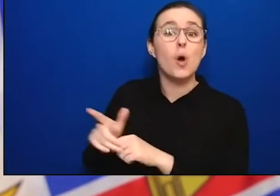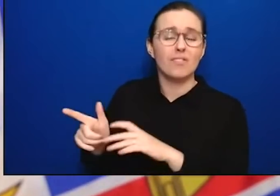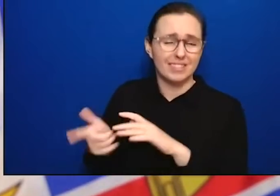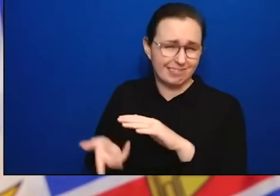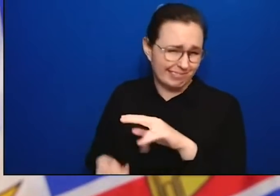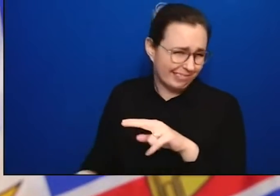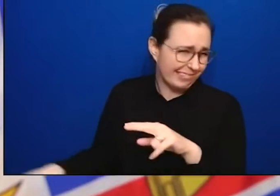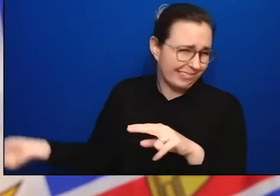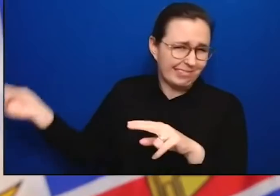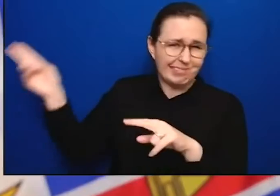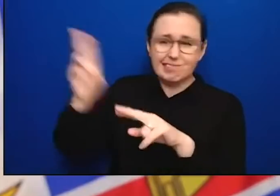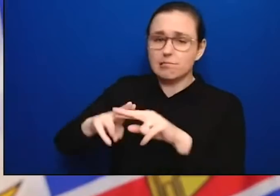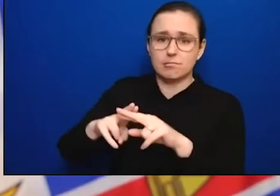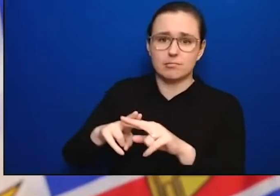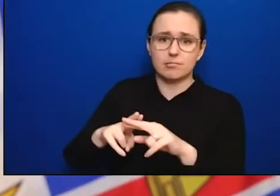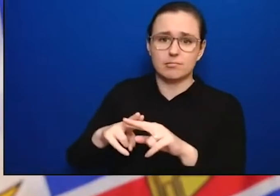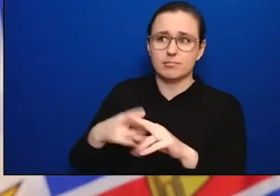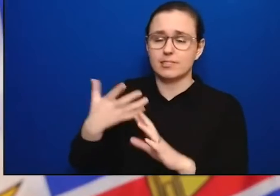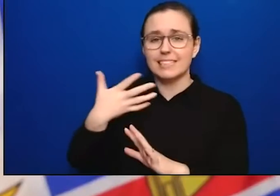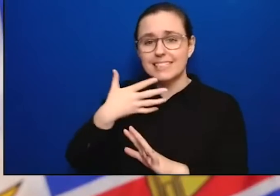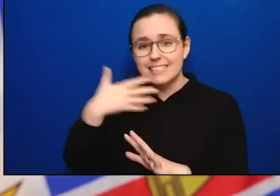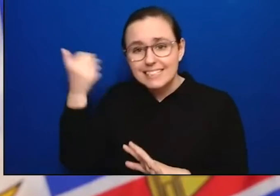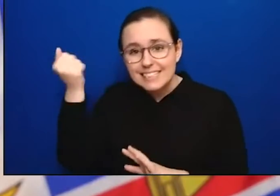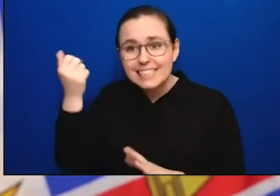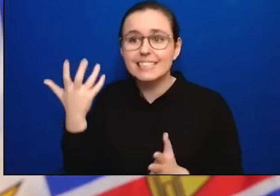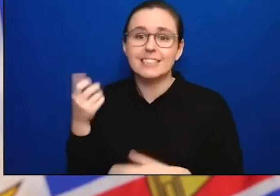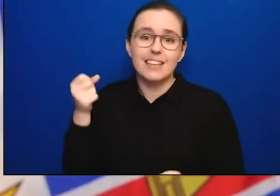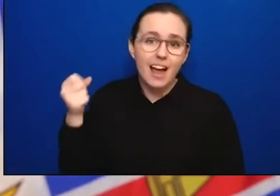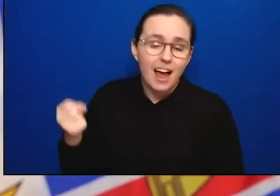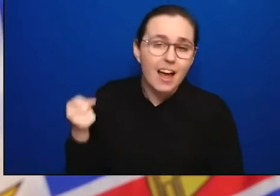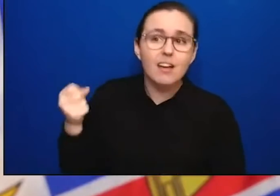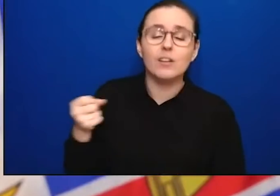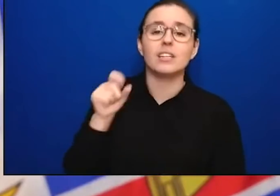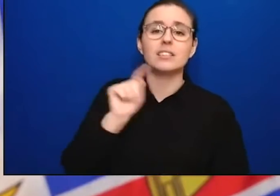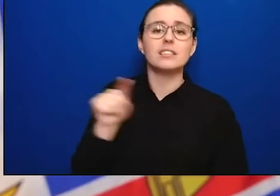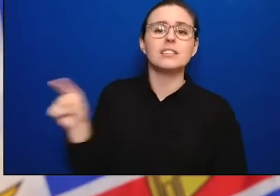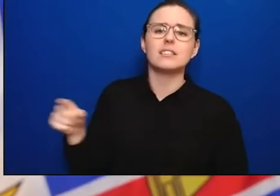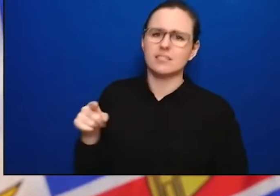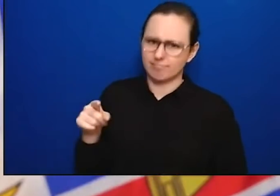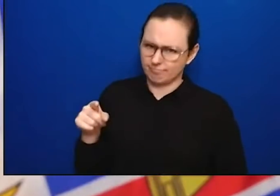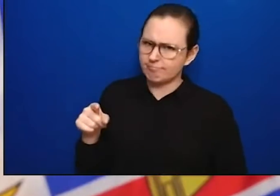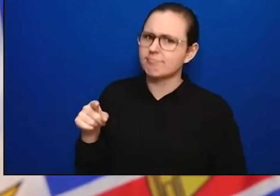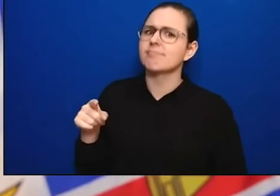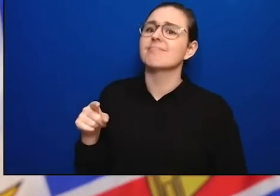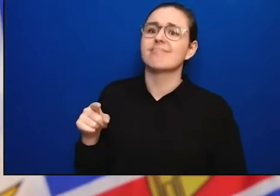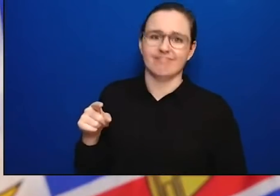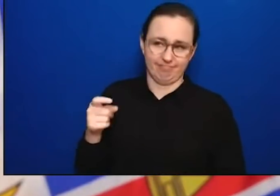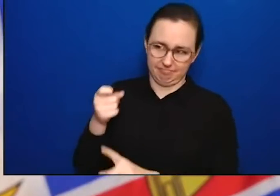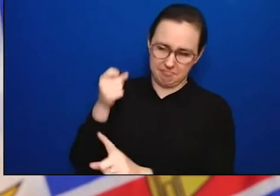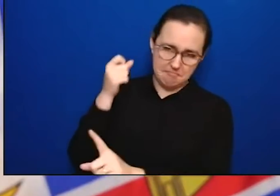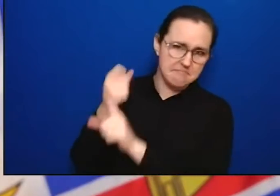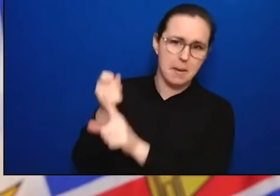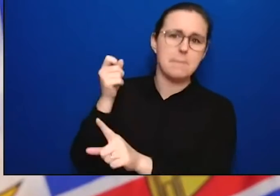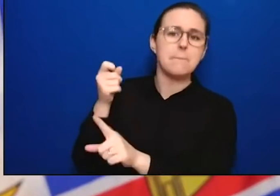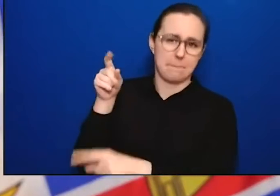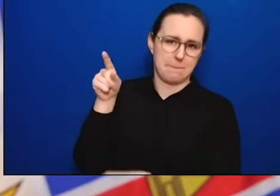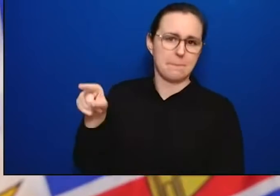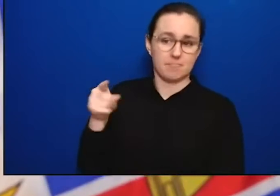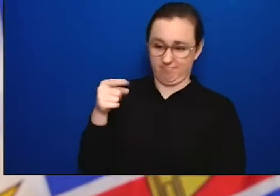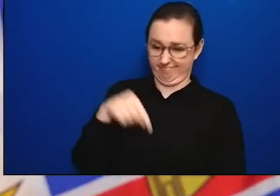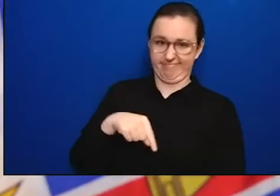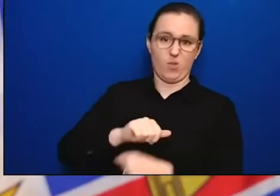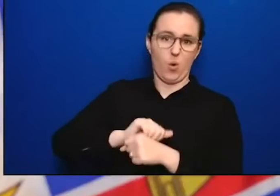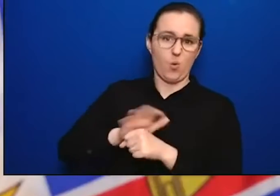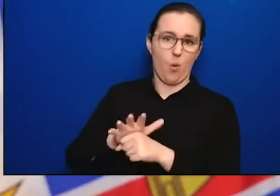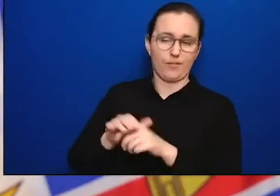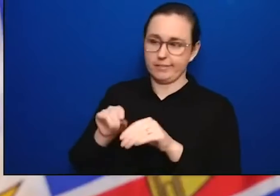increase in cases, and our seniors and elders continue to bear the significant burden from this virus, and that